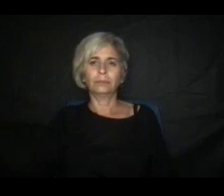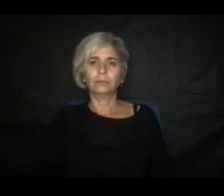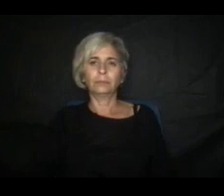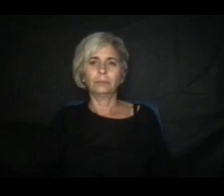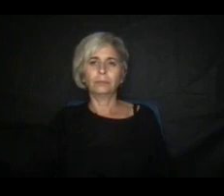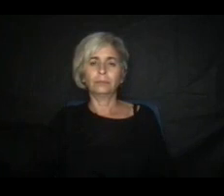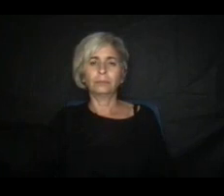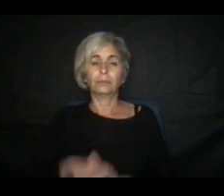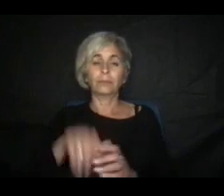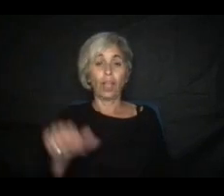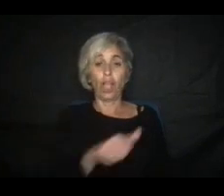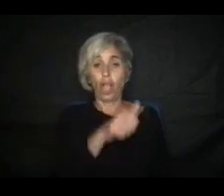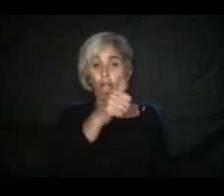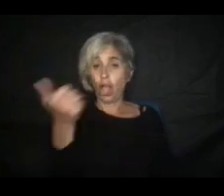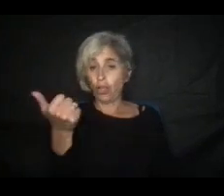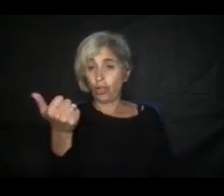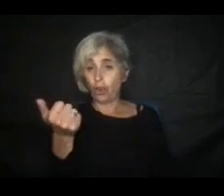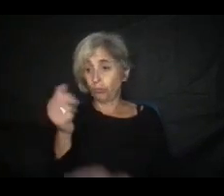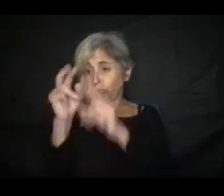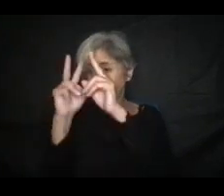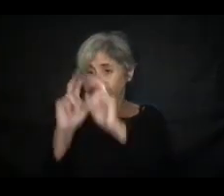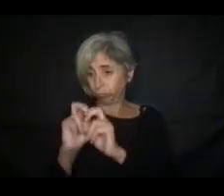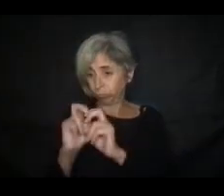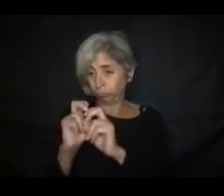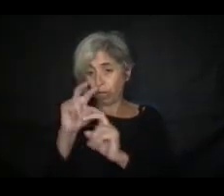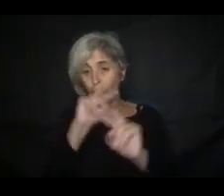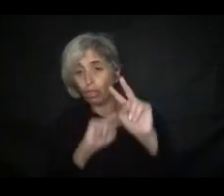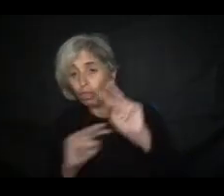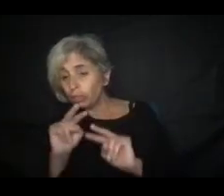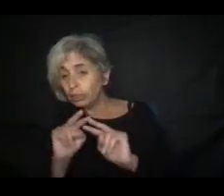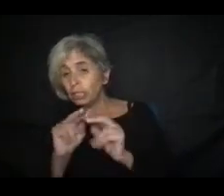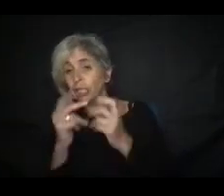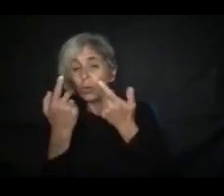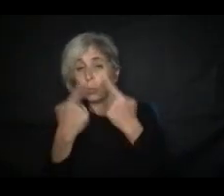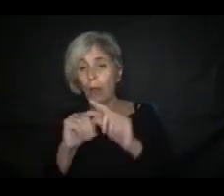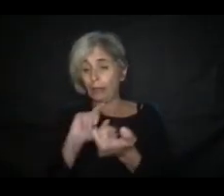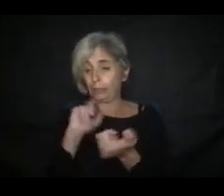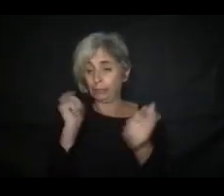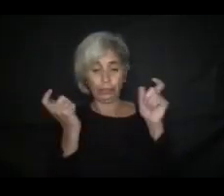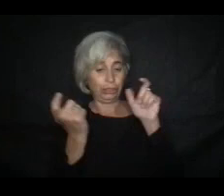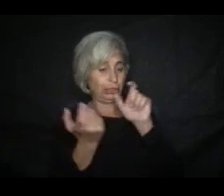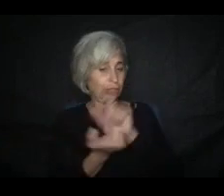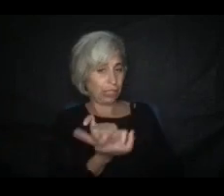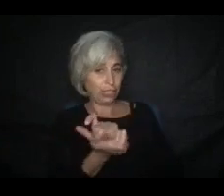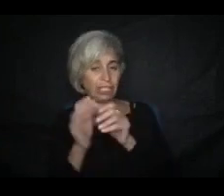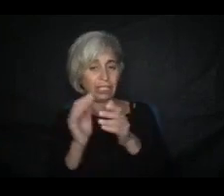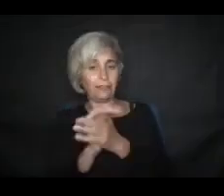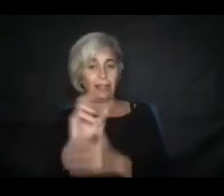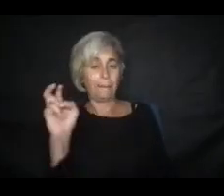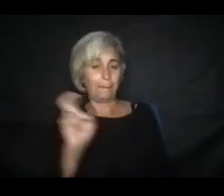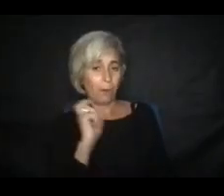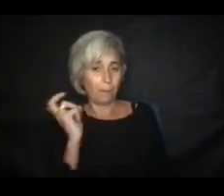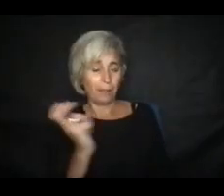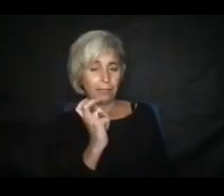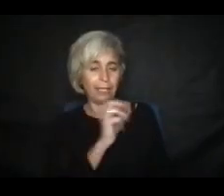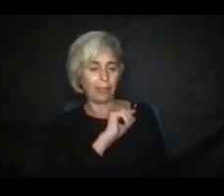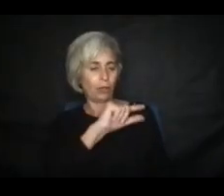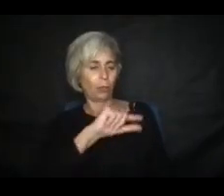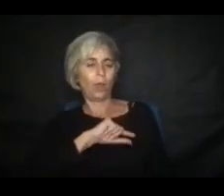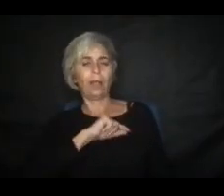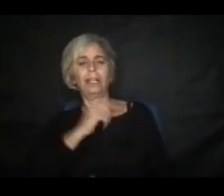So the other thing we looked at as we're transitioning into complete streets and mobility is quality of